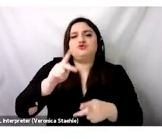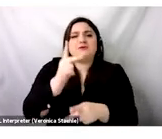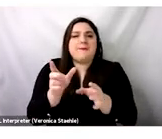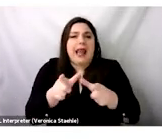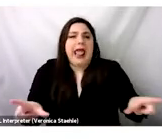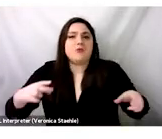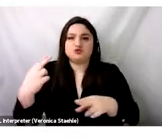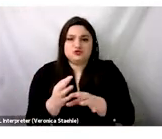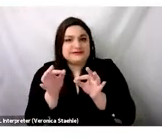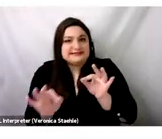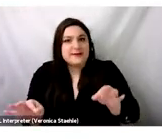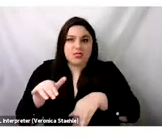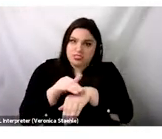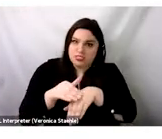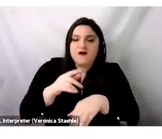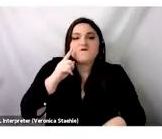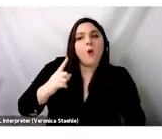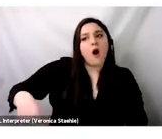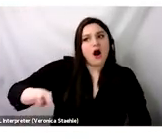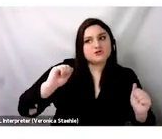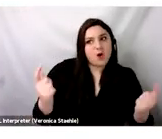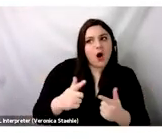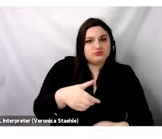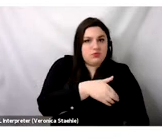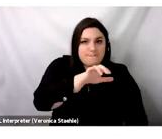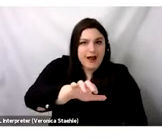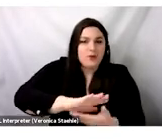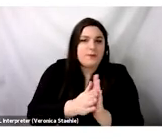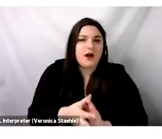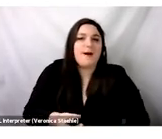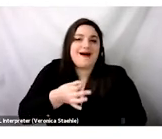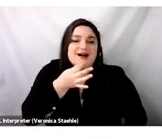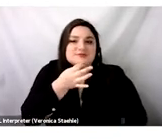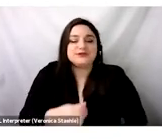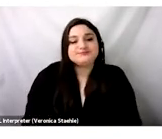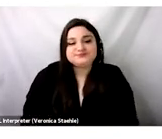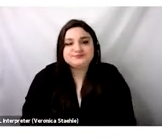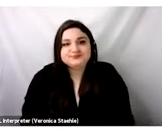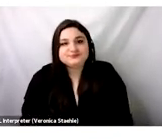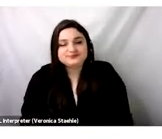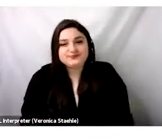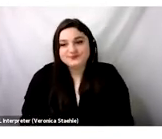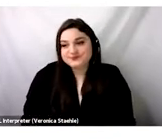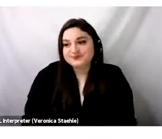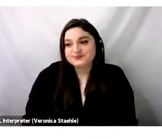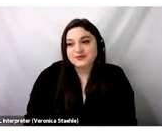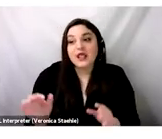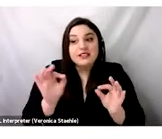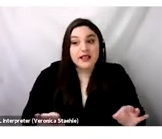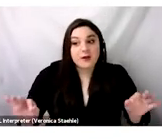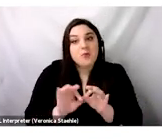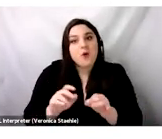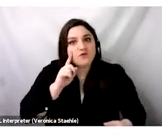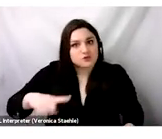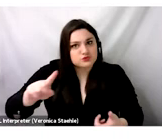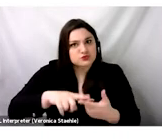that each of you can become an expert and essentially have these conversations in your own communities with the people that you